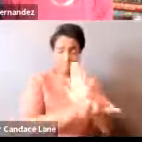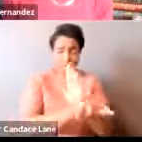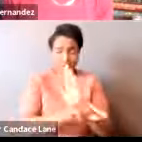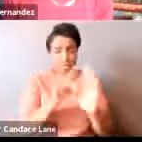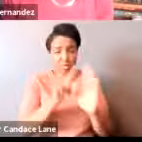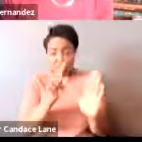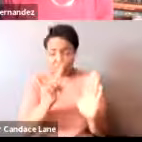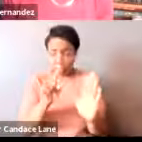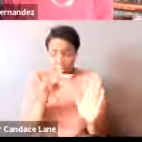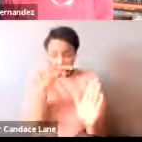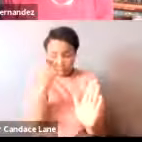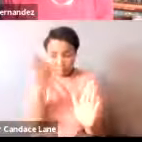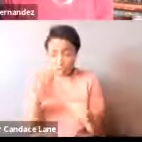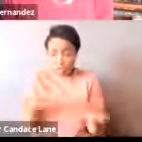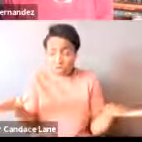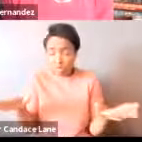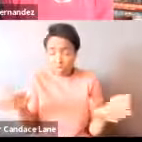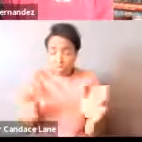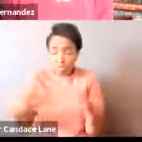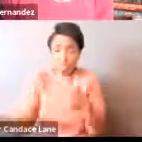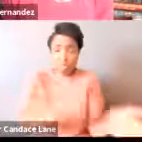lives of Black children.